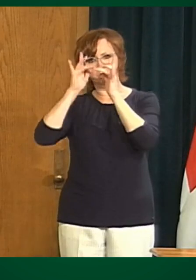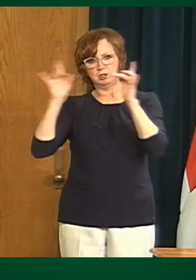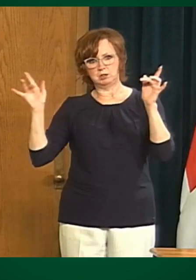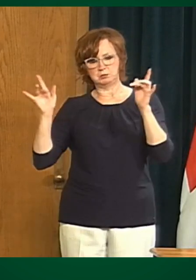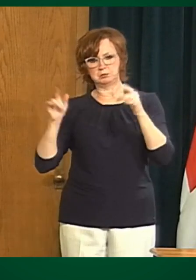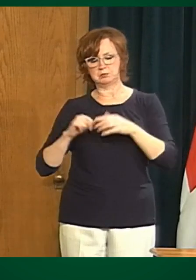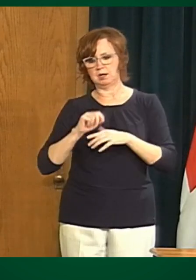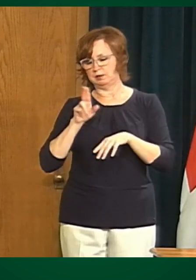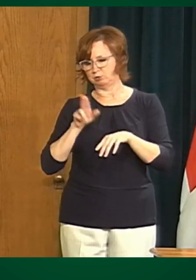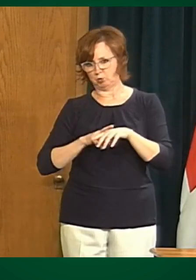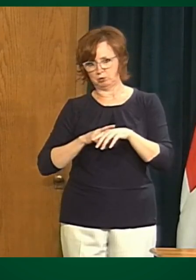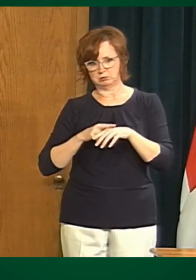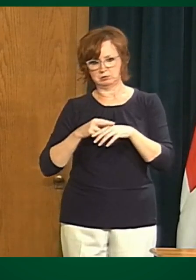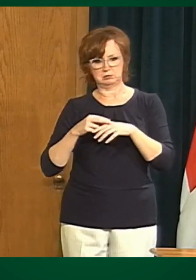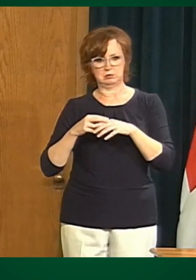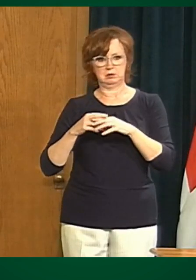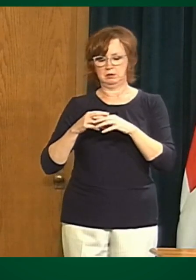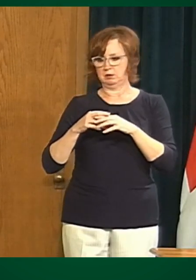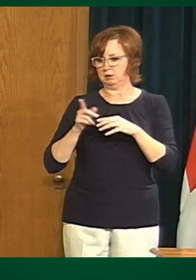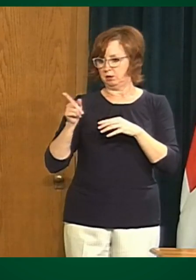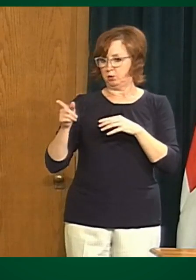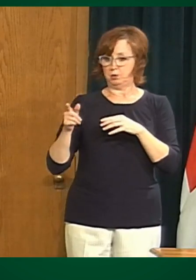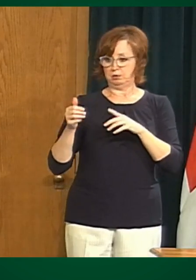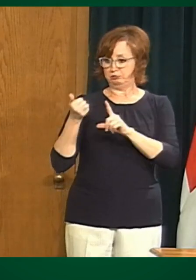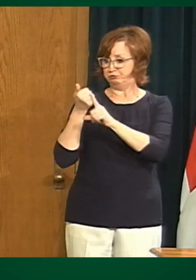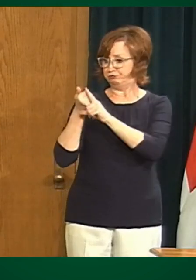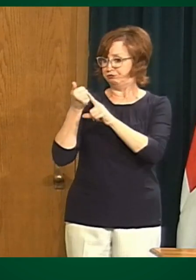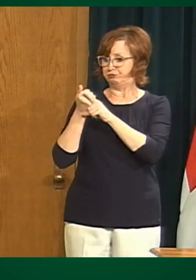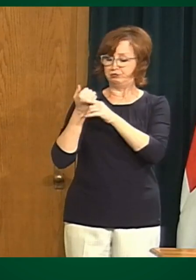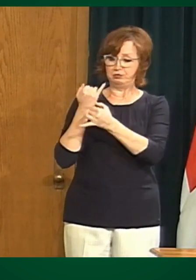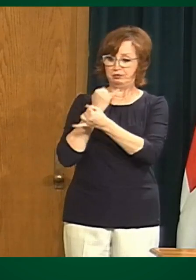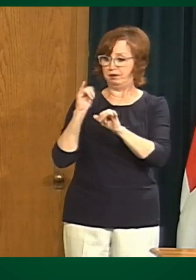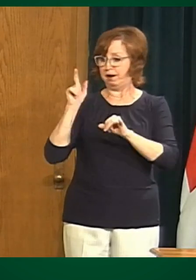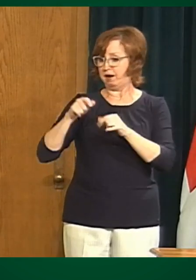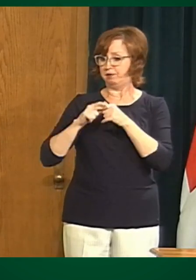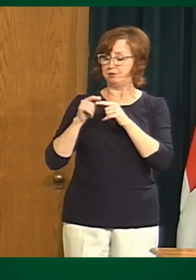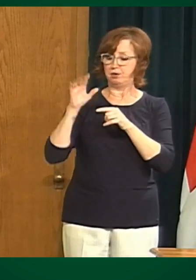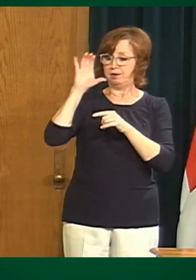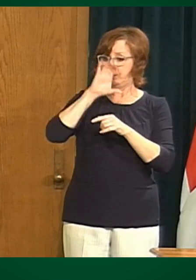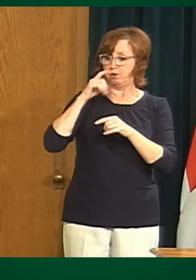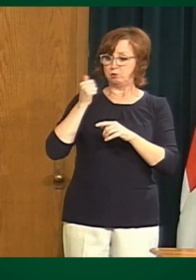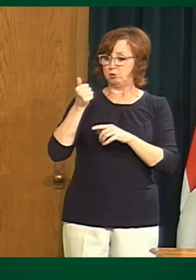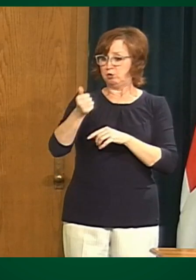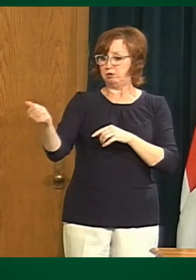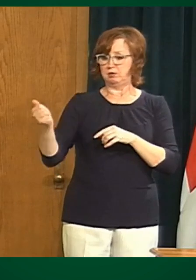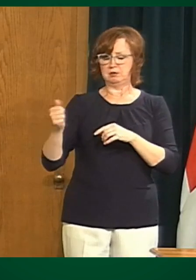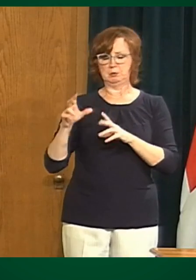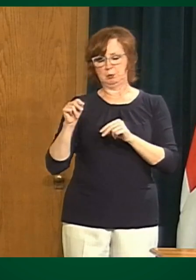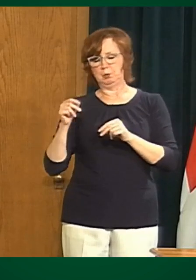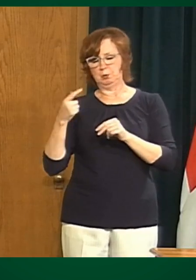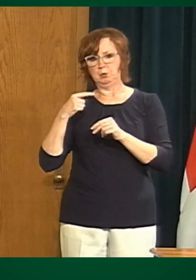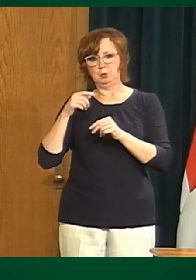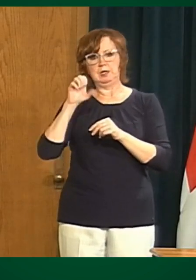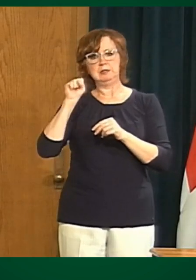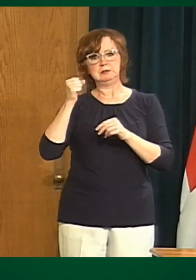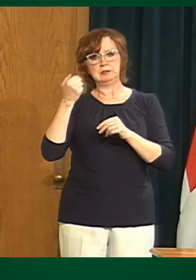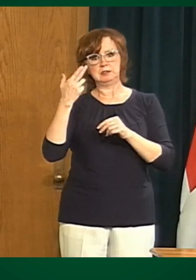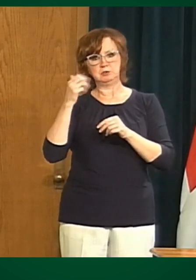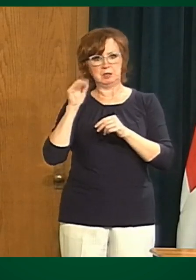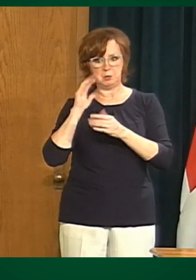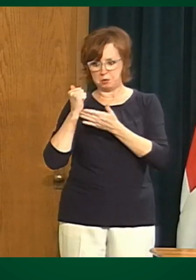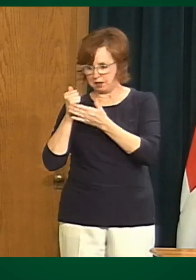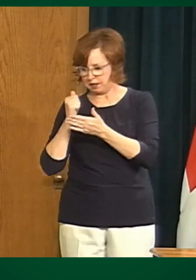their own. The system will be there to assist them in finding a place where they can be